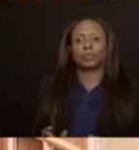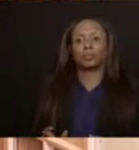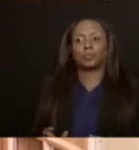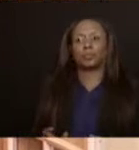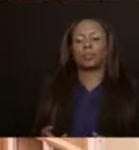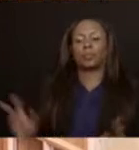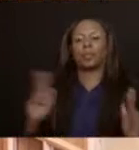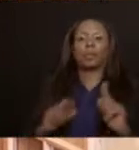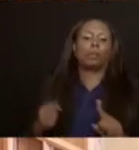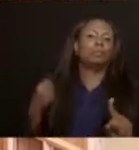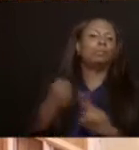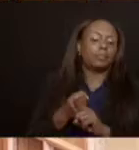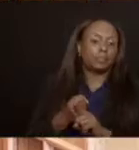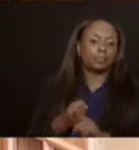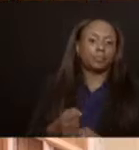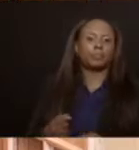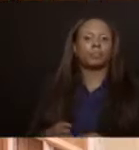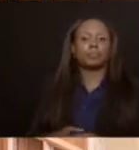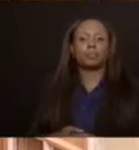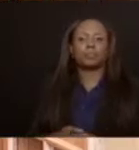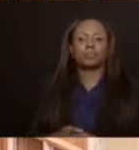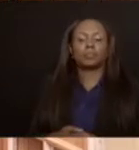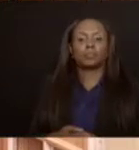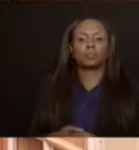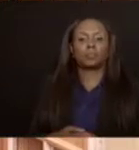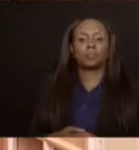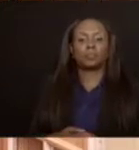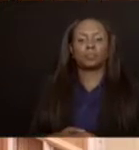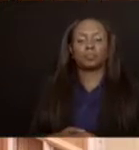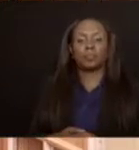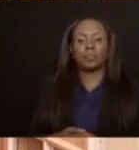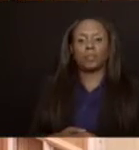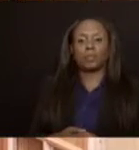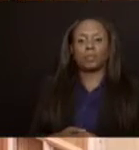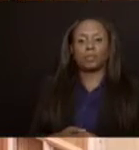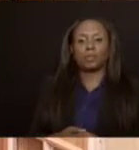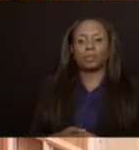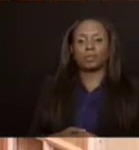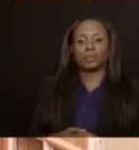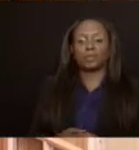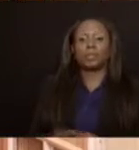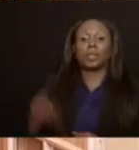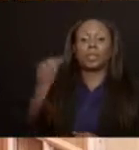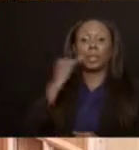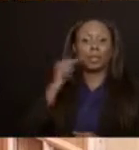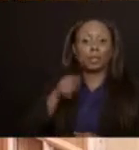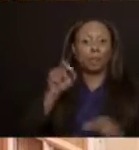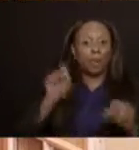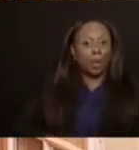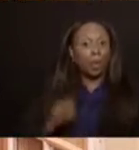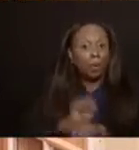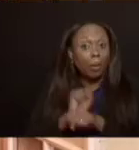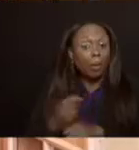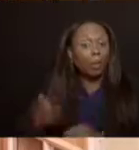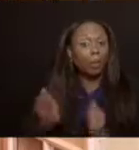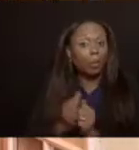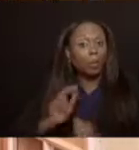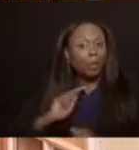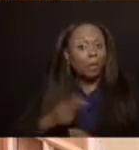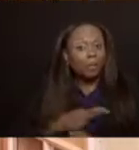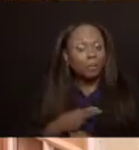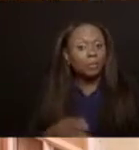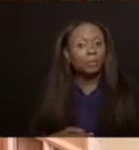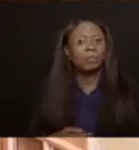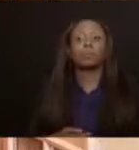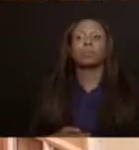affected unnecessarily. And therefore, we're asking you, if you can work with us, let us ensure, one, that